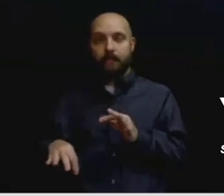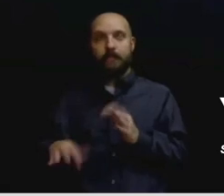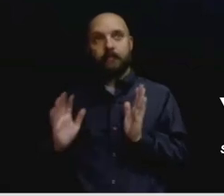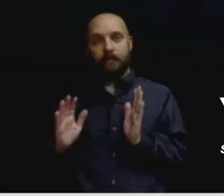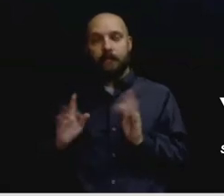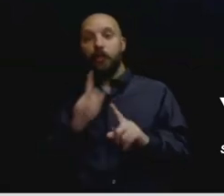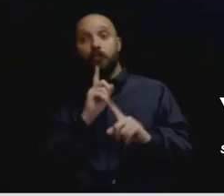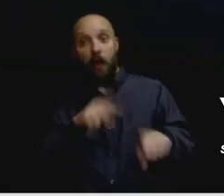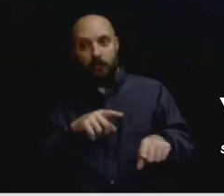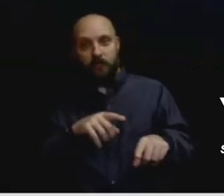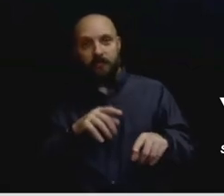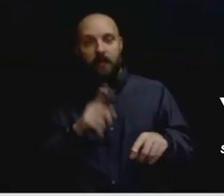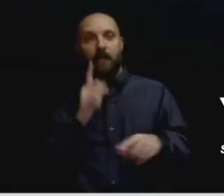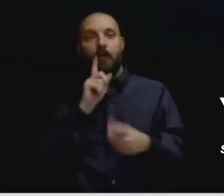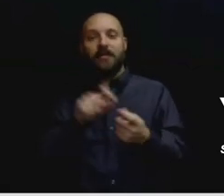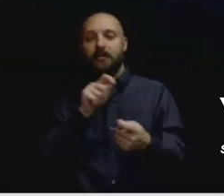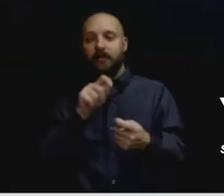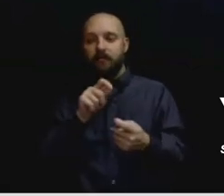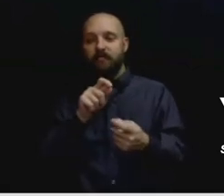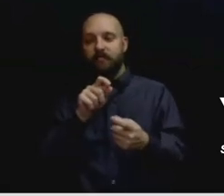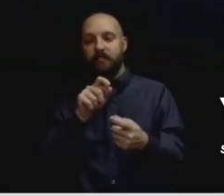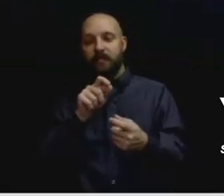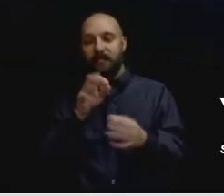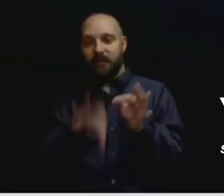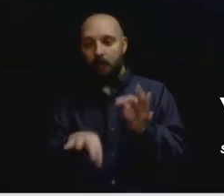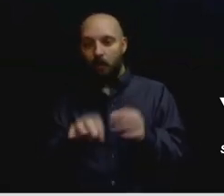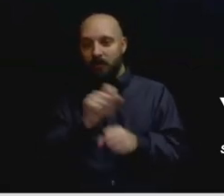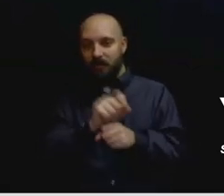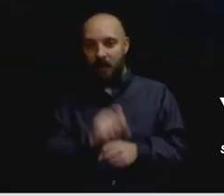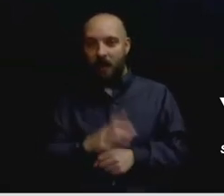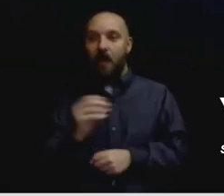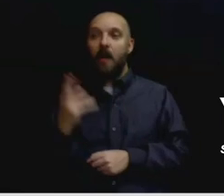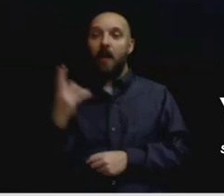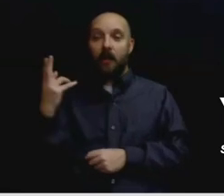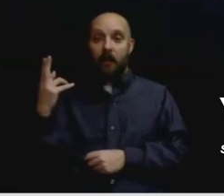directions for simple tasks. And he